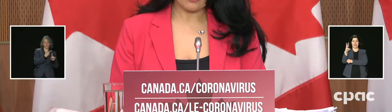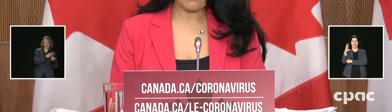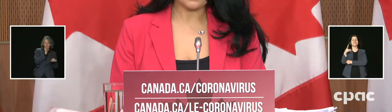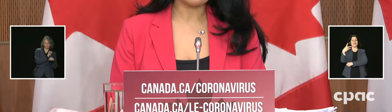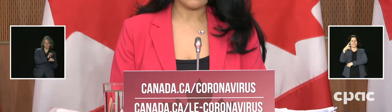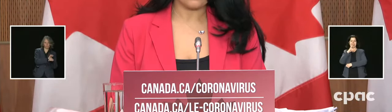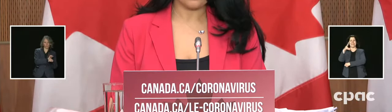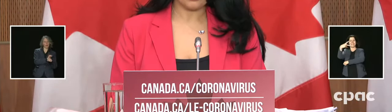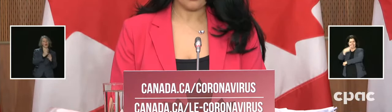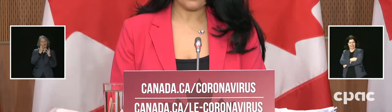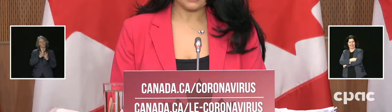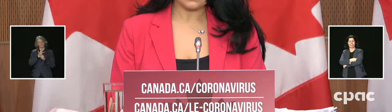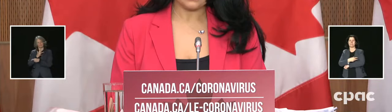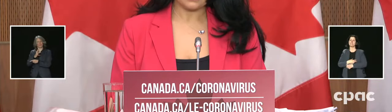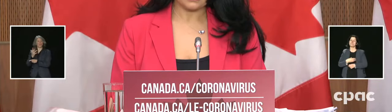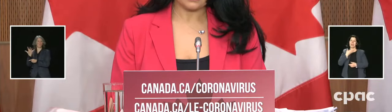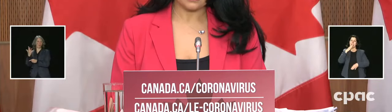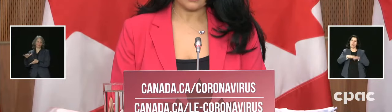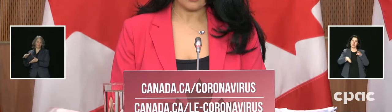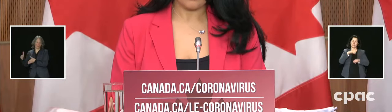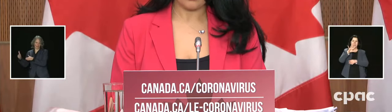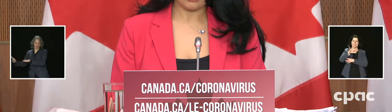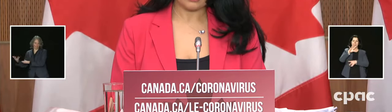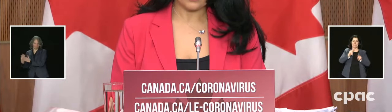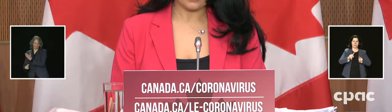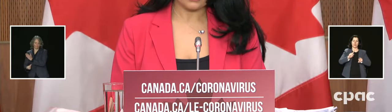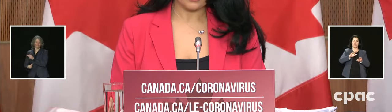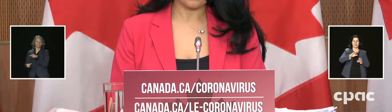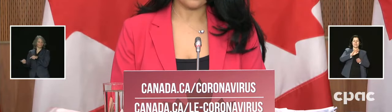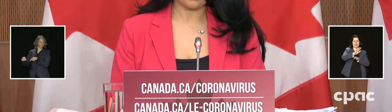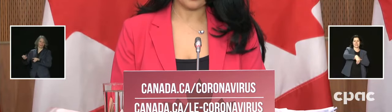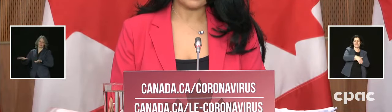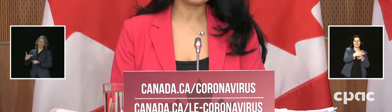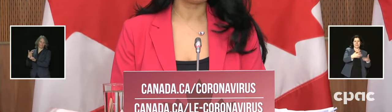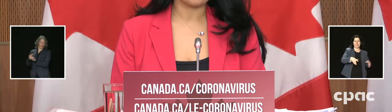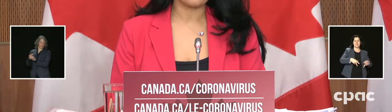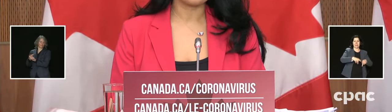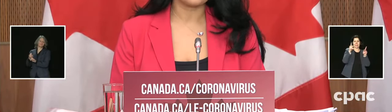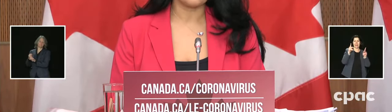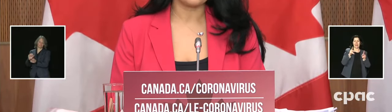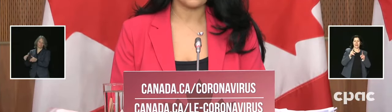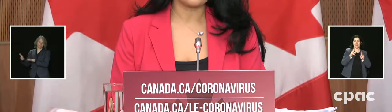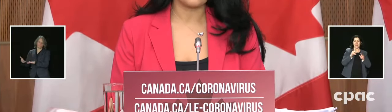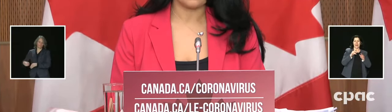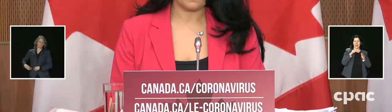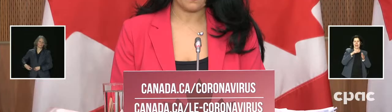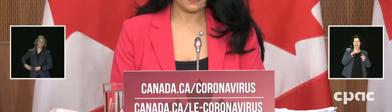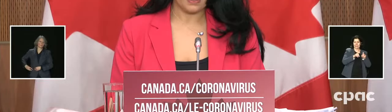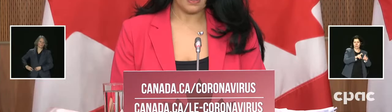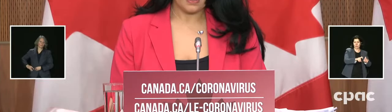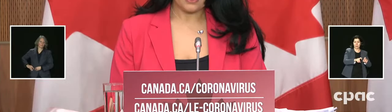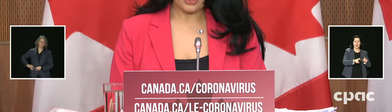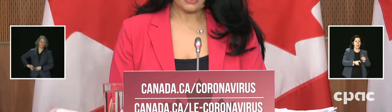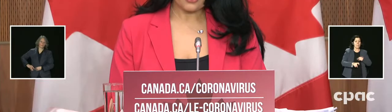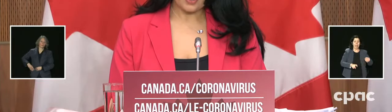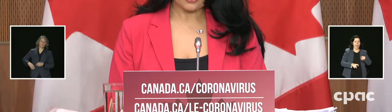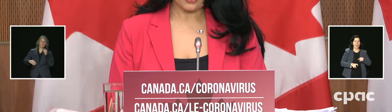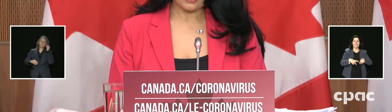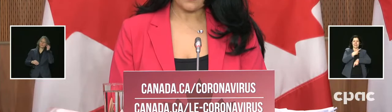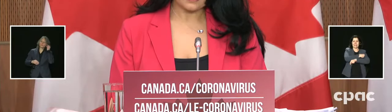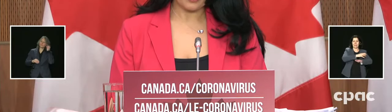Sadly, there were 5 deaths due to COVID-19 in the study. All of those were in the group that did not receive the vaccine. The